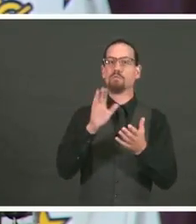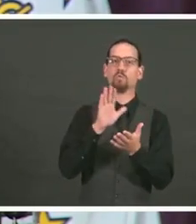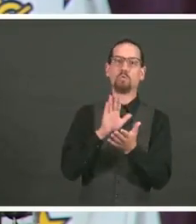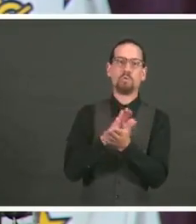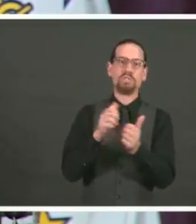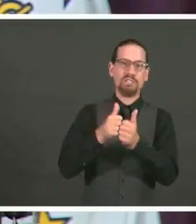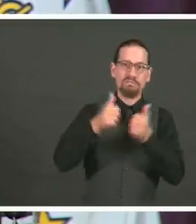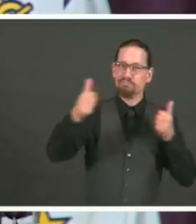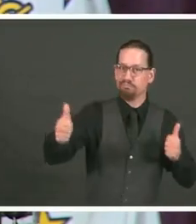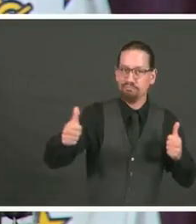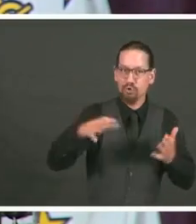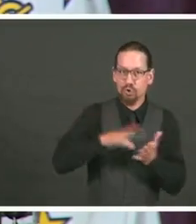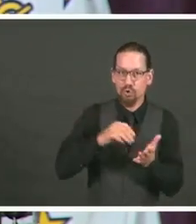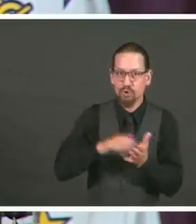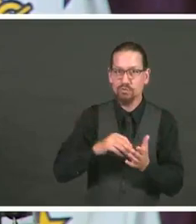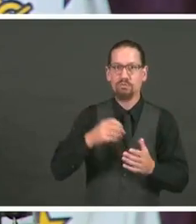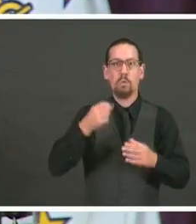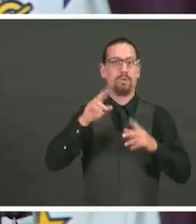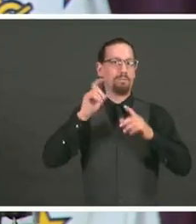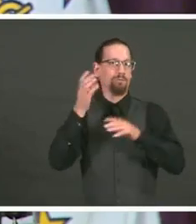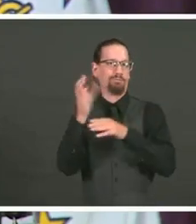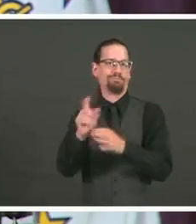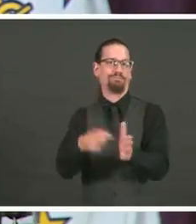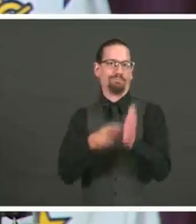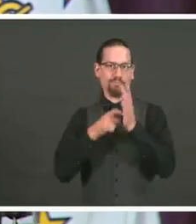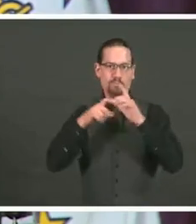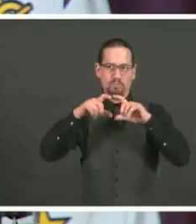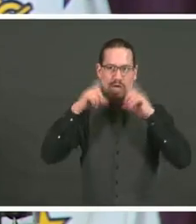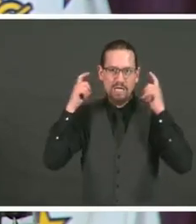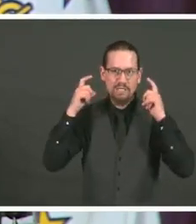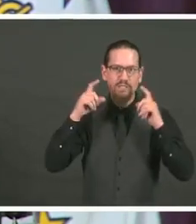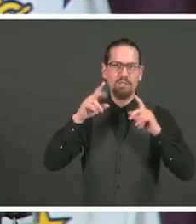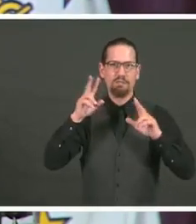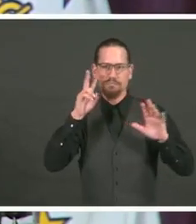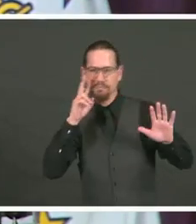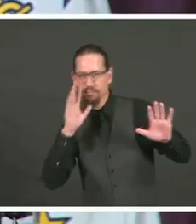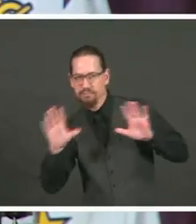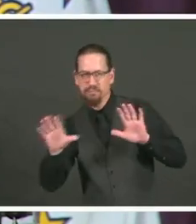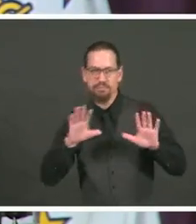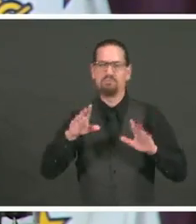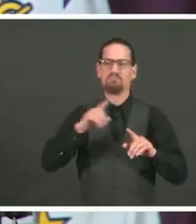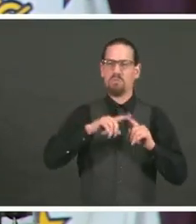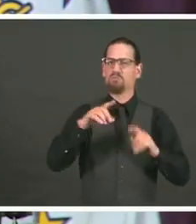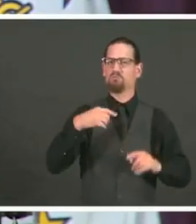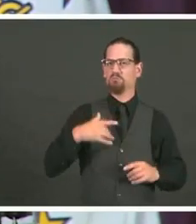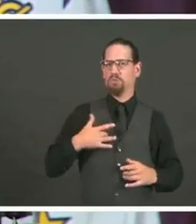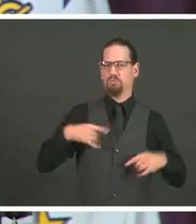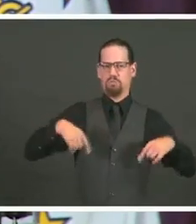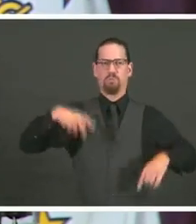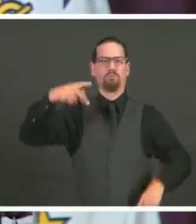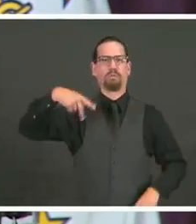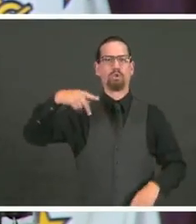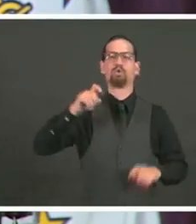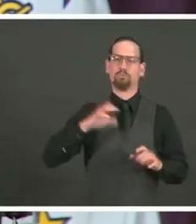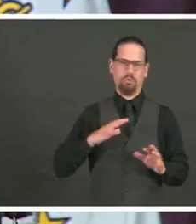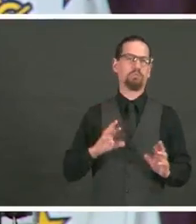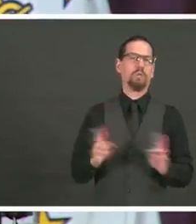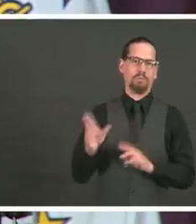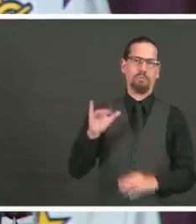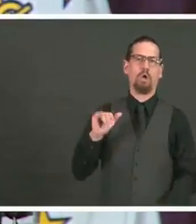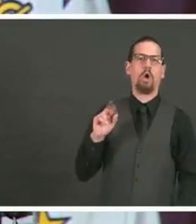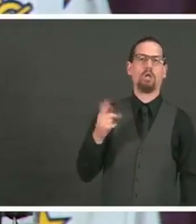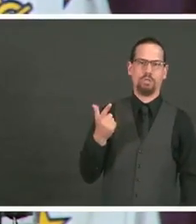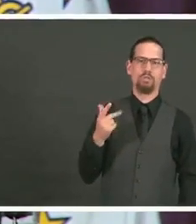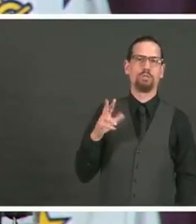test result time. We have a little spike now, we don't want it to get out of control. We want to turn it the other